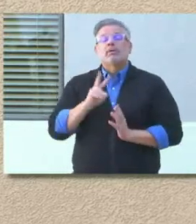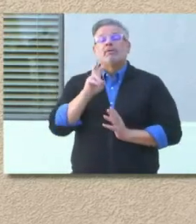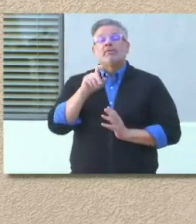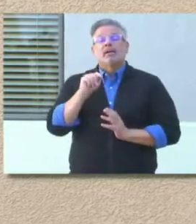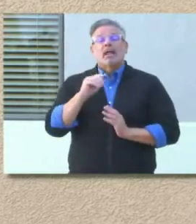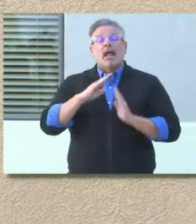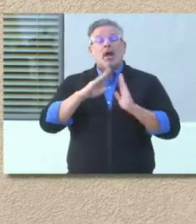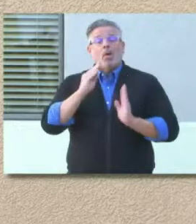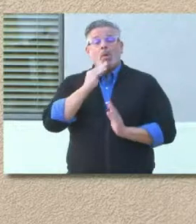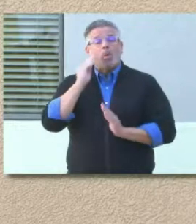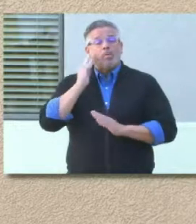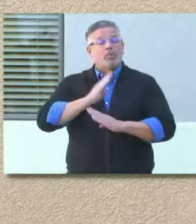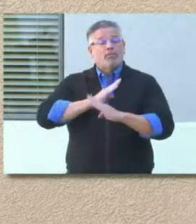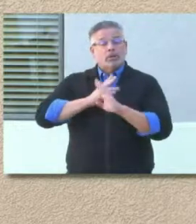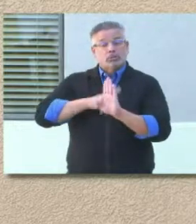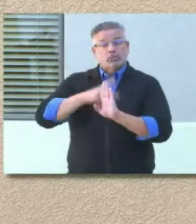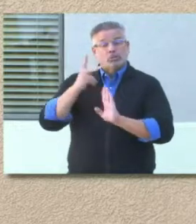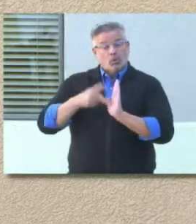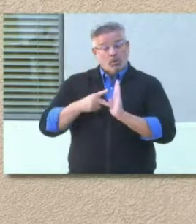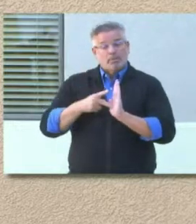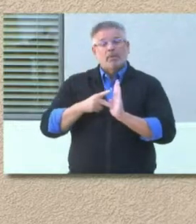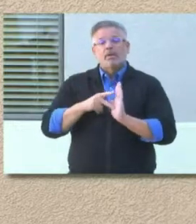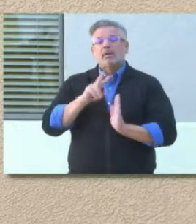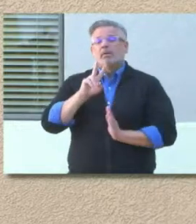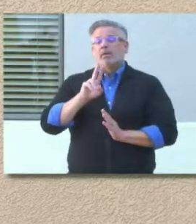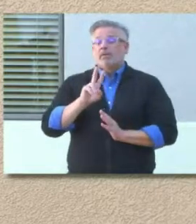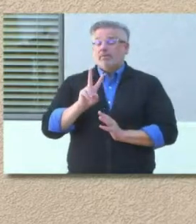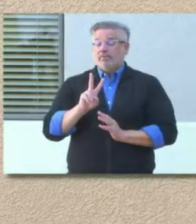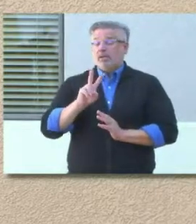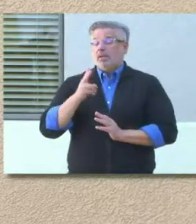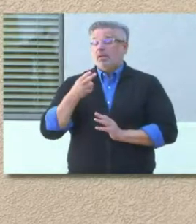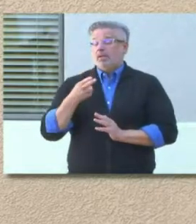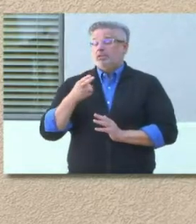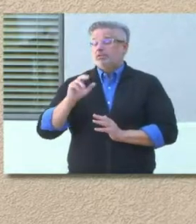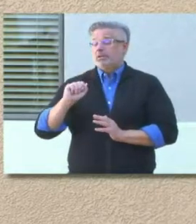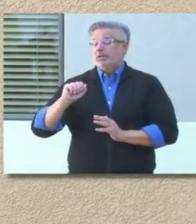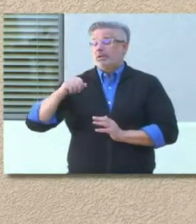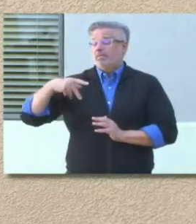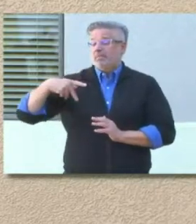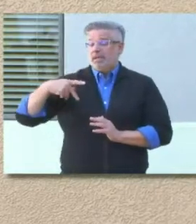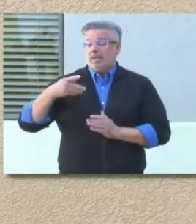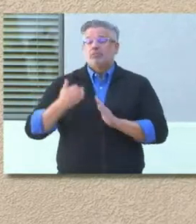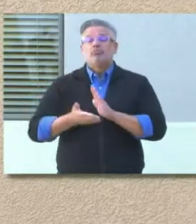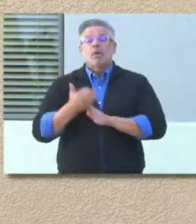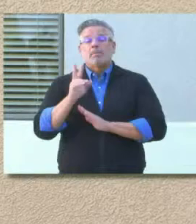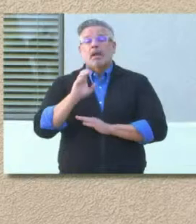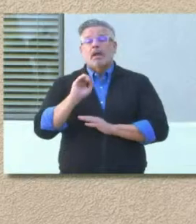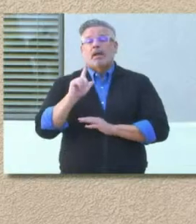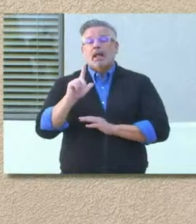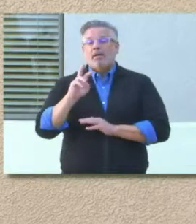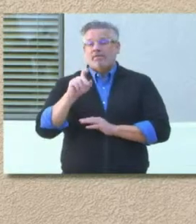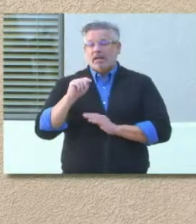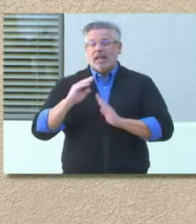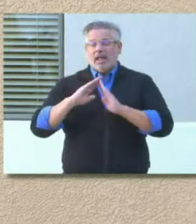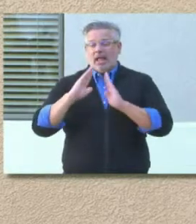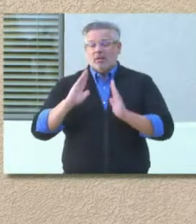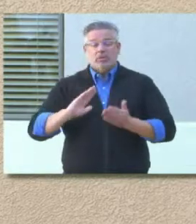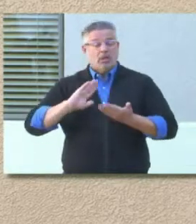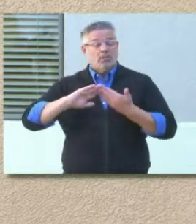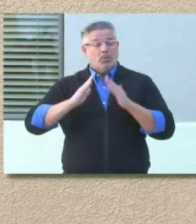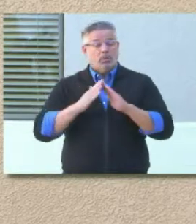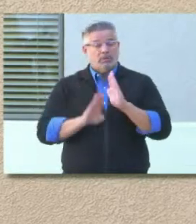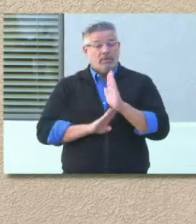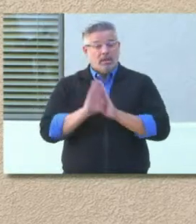and Homelessness Prevention Program, VHHP, which is administered by CalVet and the Housing and